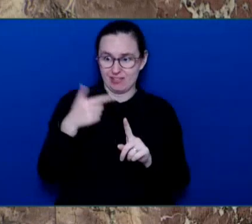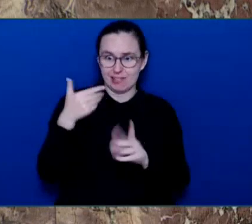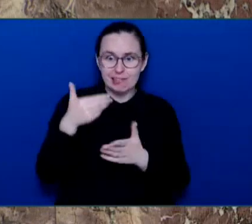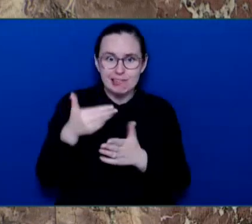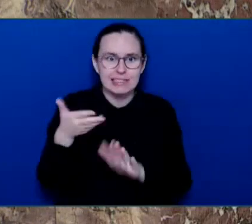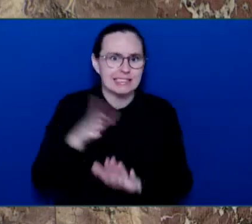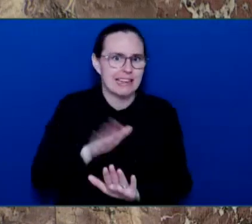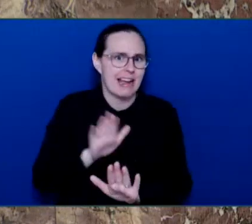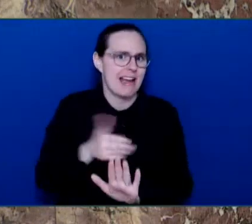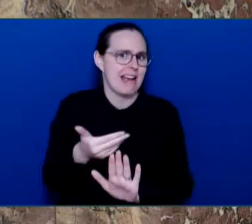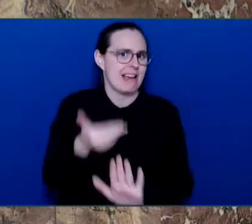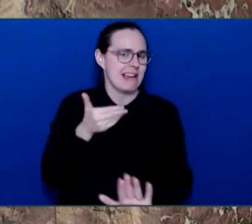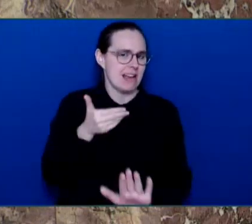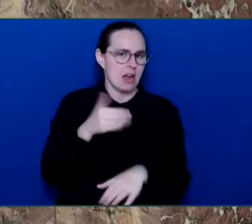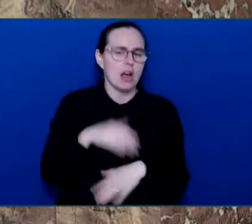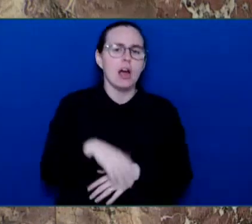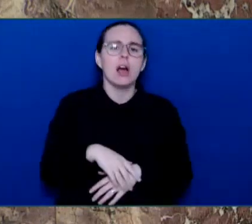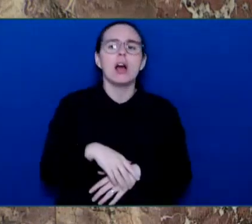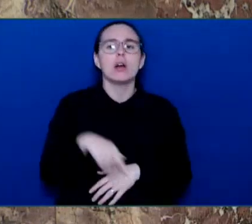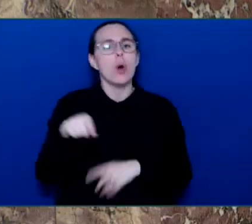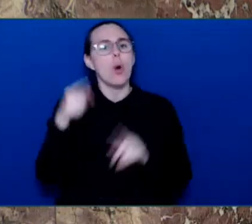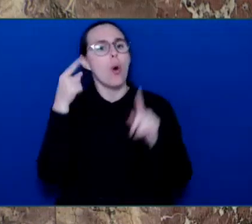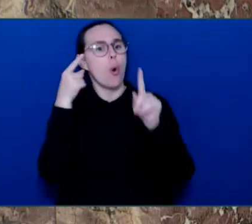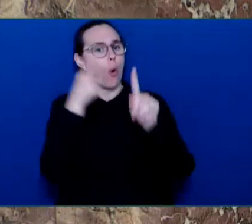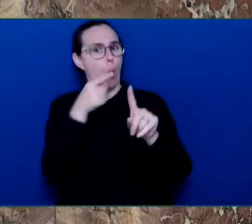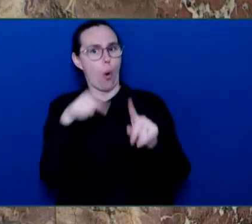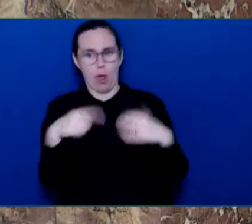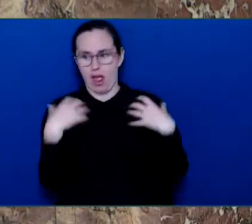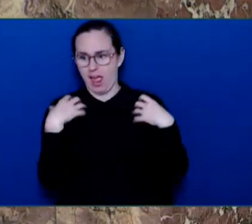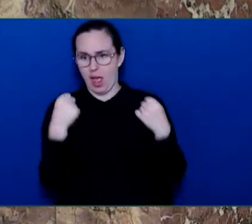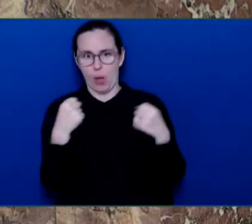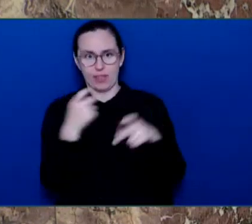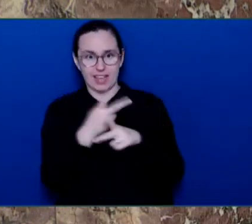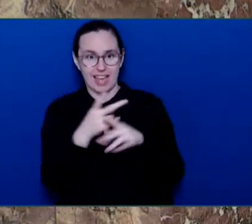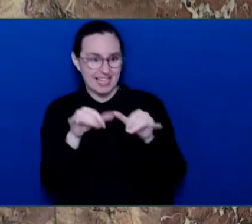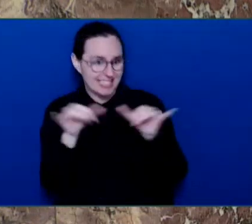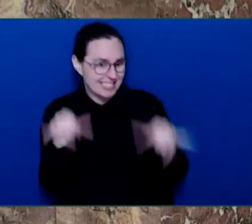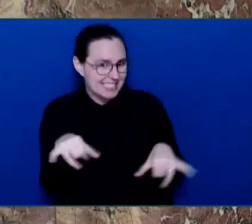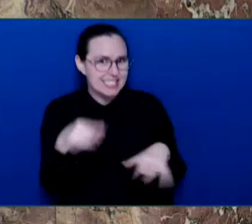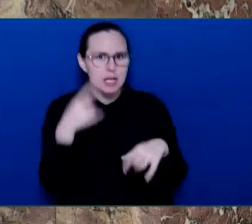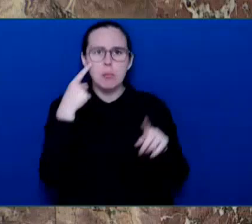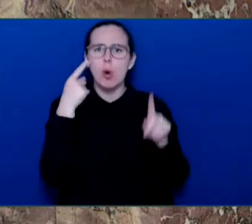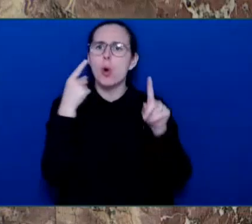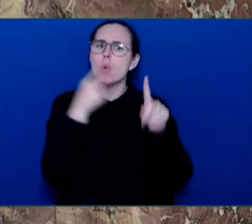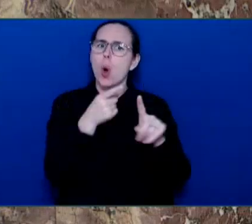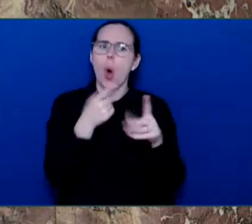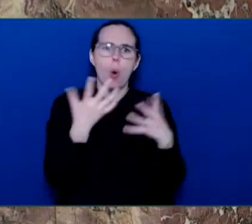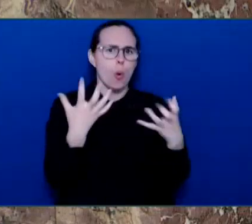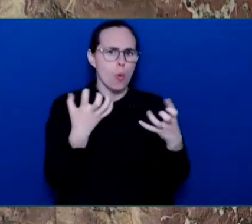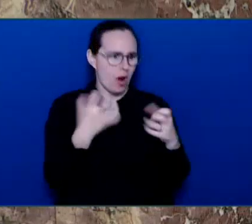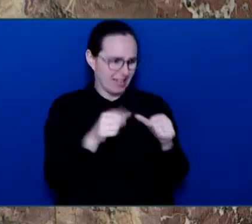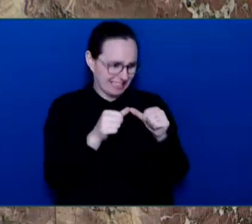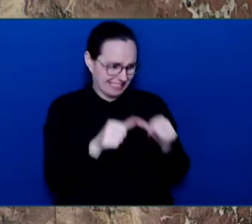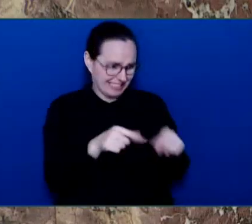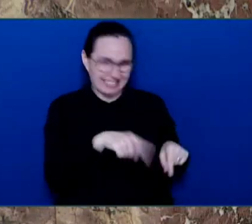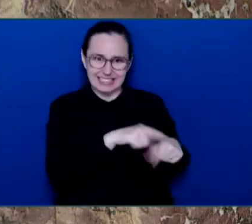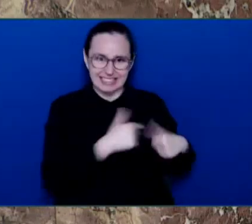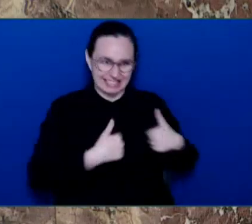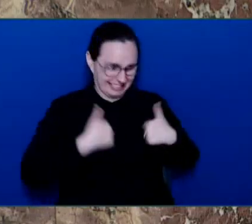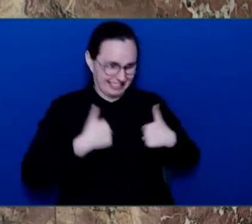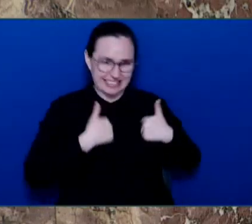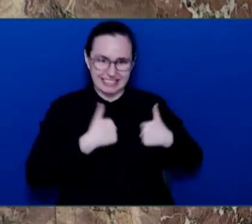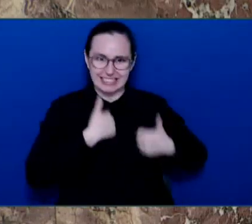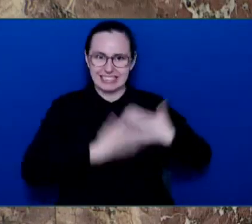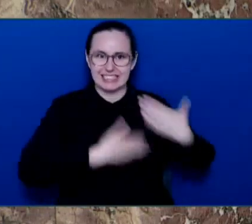doctors is to try to save people's lives, to keep them alive so that we can connect them to care and treatment. And that is why, as I understand it,